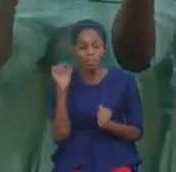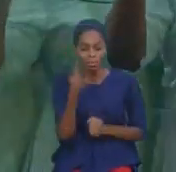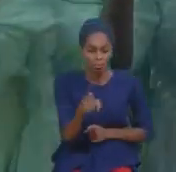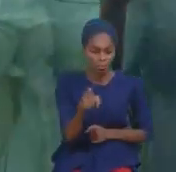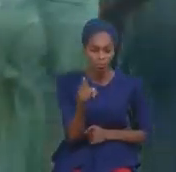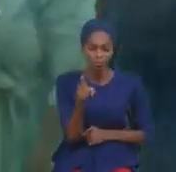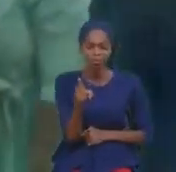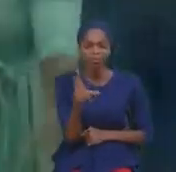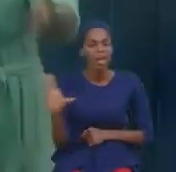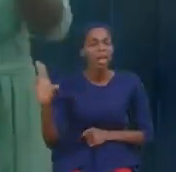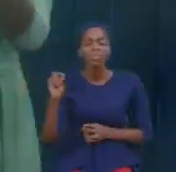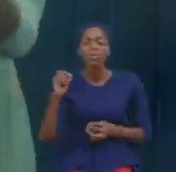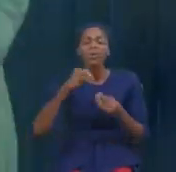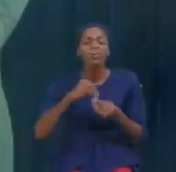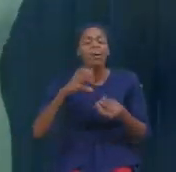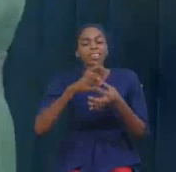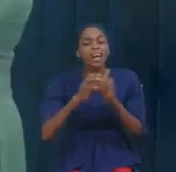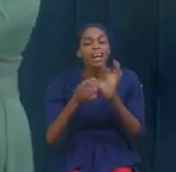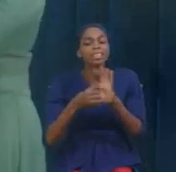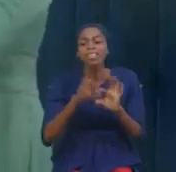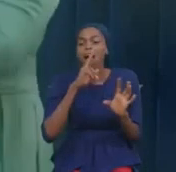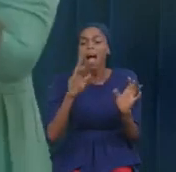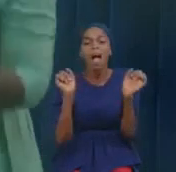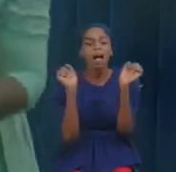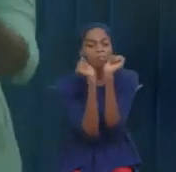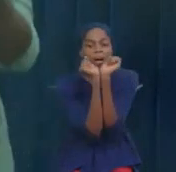Say no more chains abide in me. No more chains